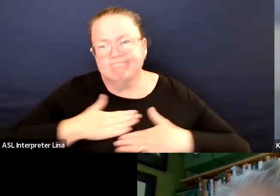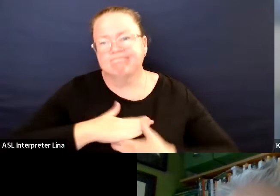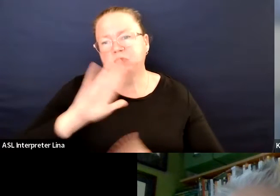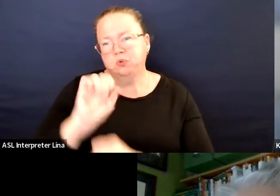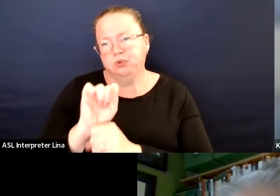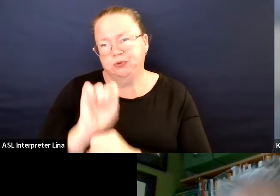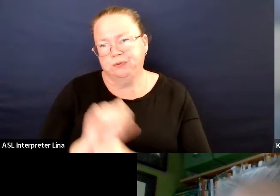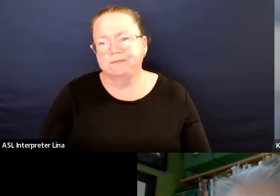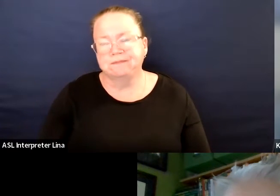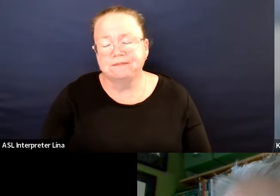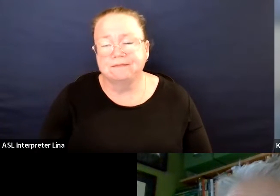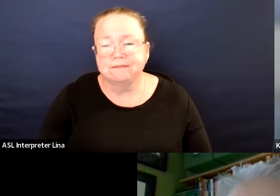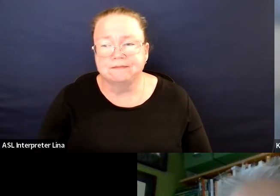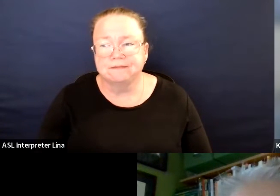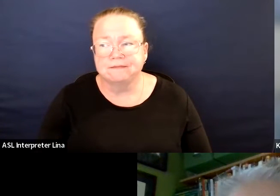did.